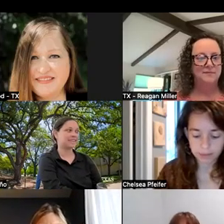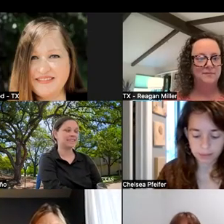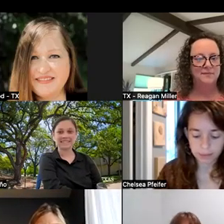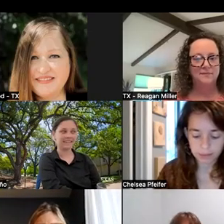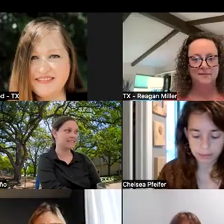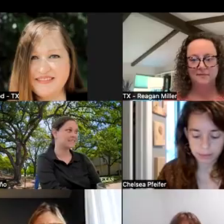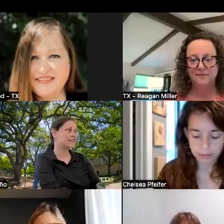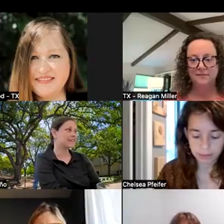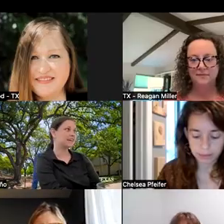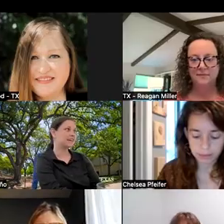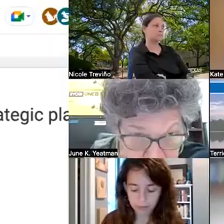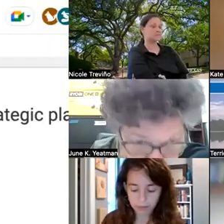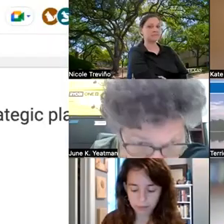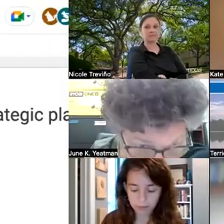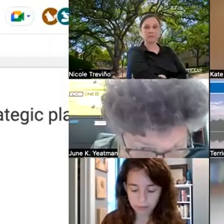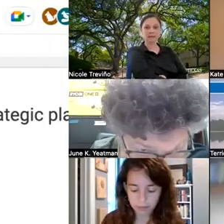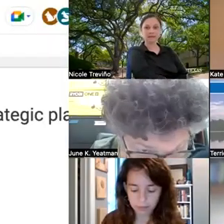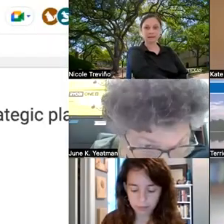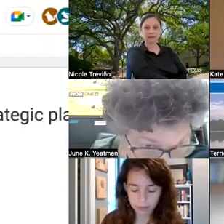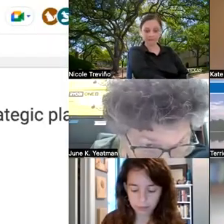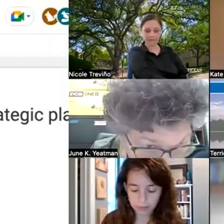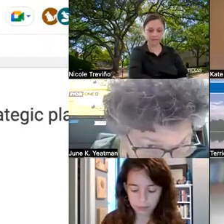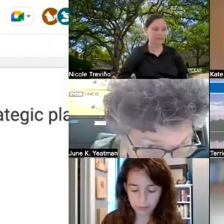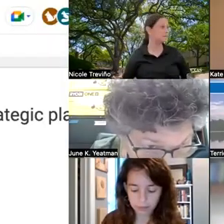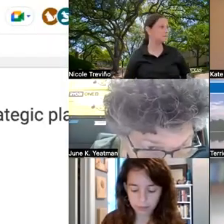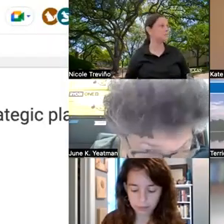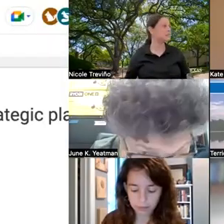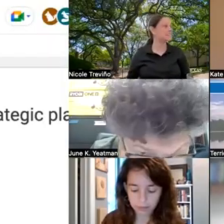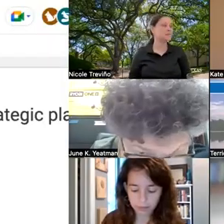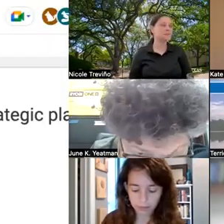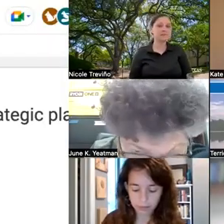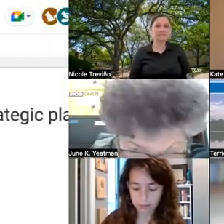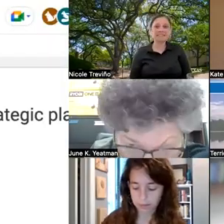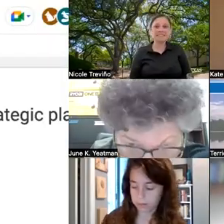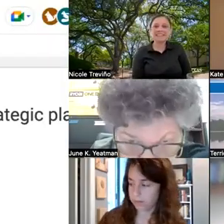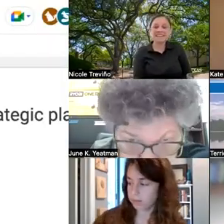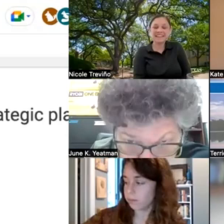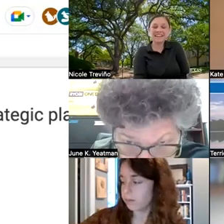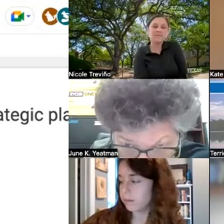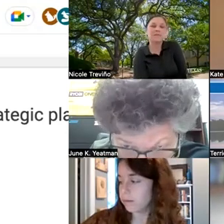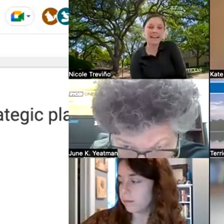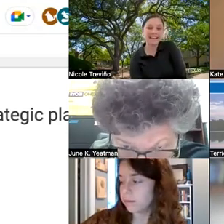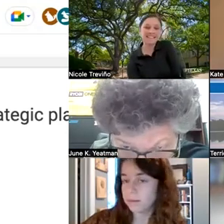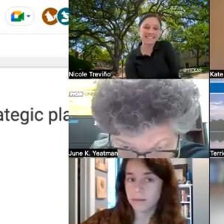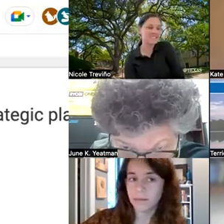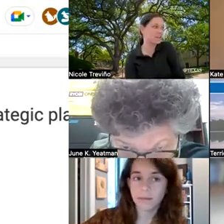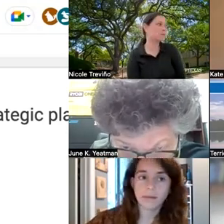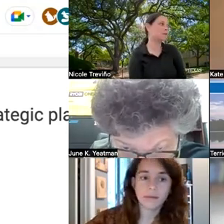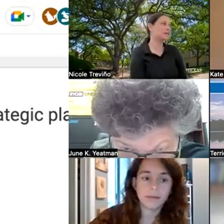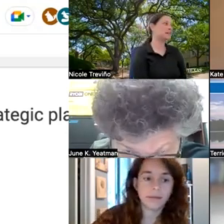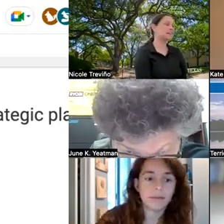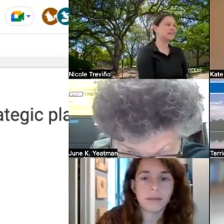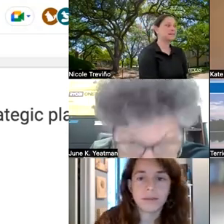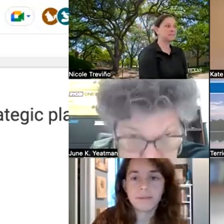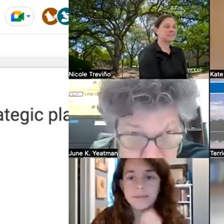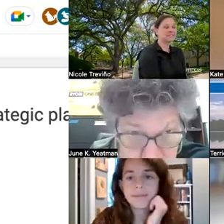Yeah, thanks, Kate. Our final kind of piece that we'll have you add to the